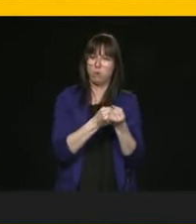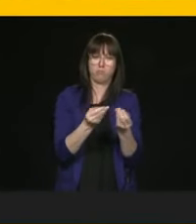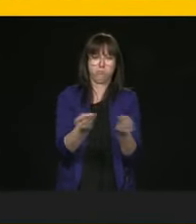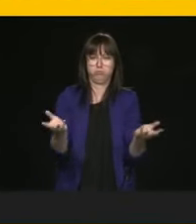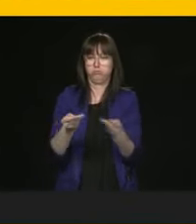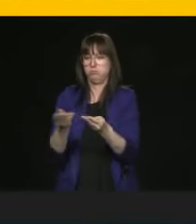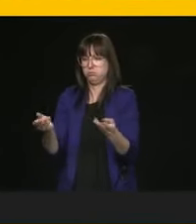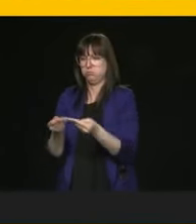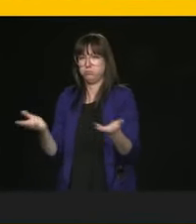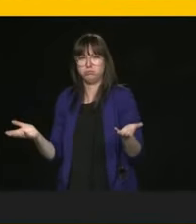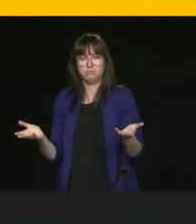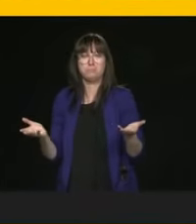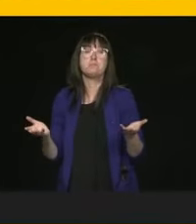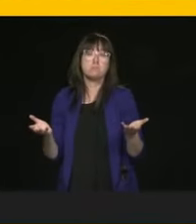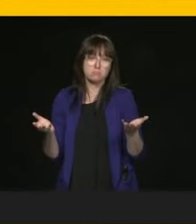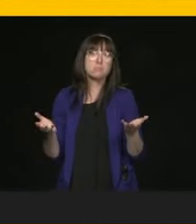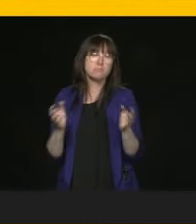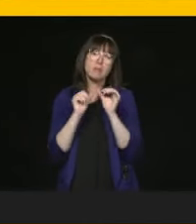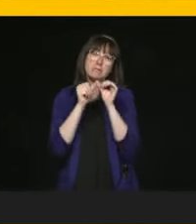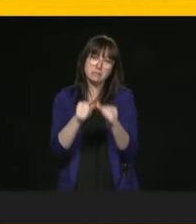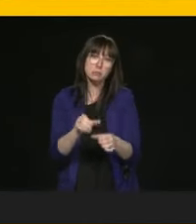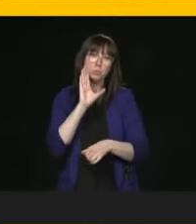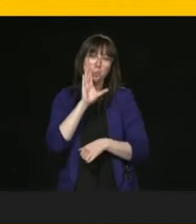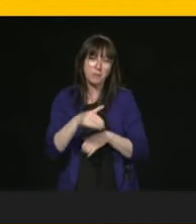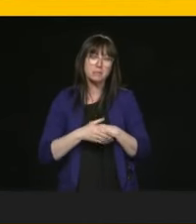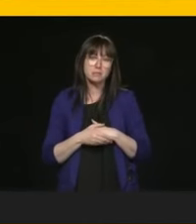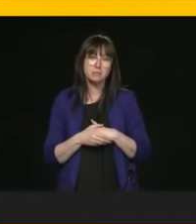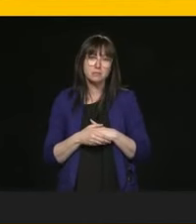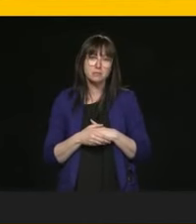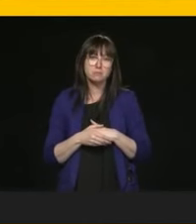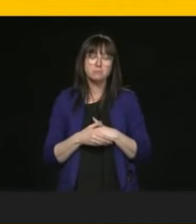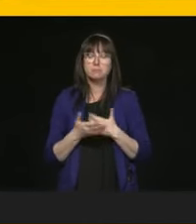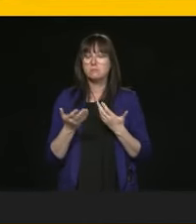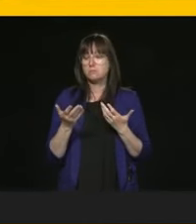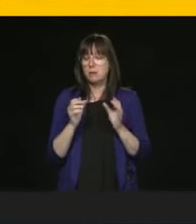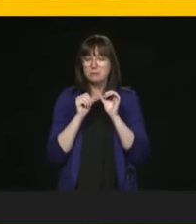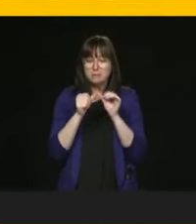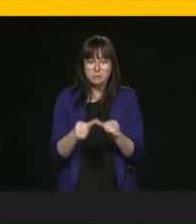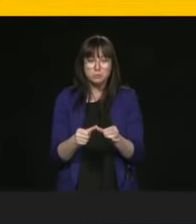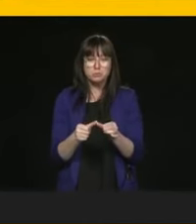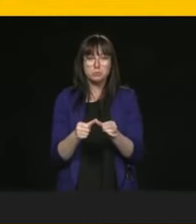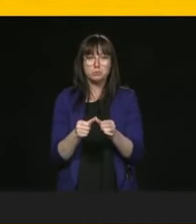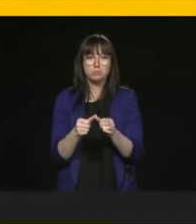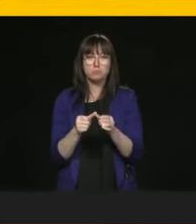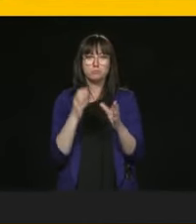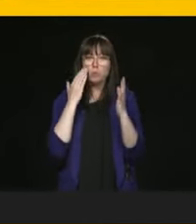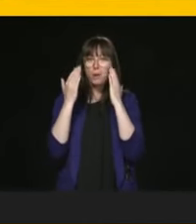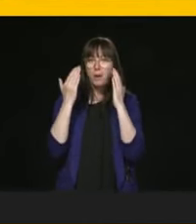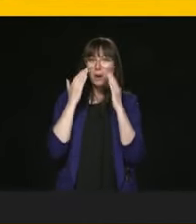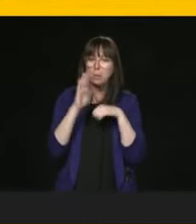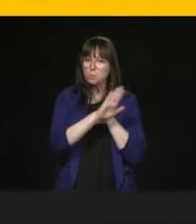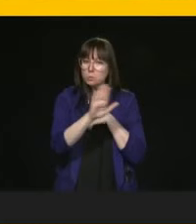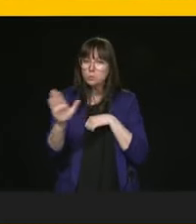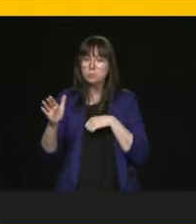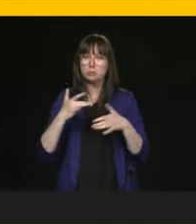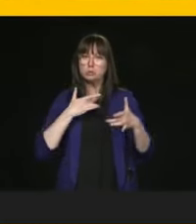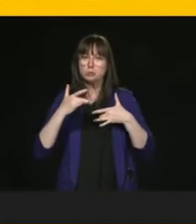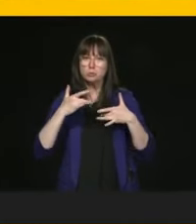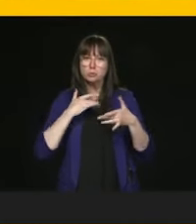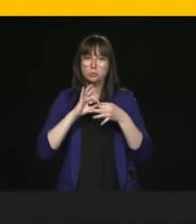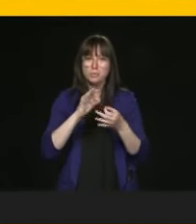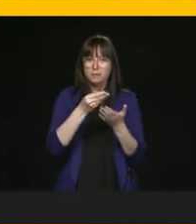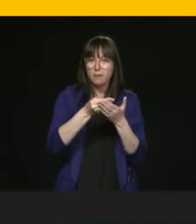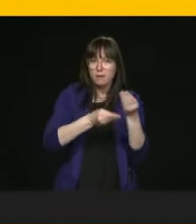again said, going to continue being mindful of the anxiety and the difficult circumstances which Canadians are going through, but